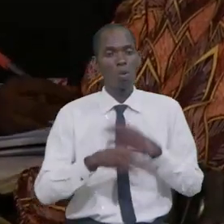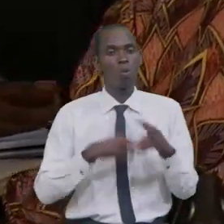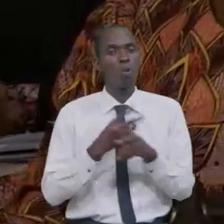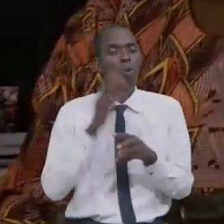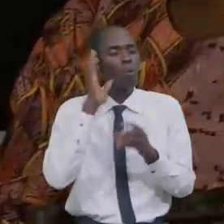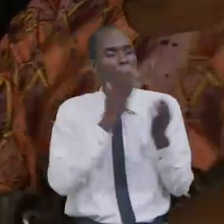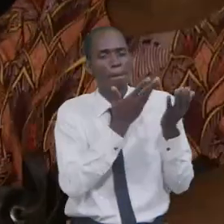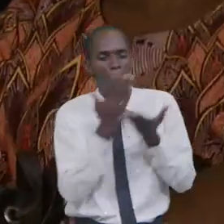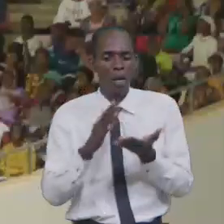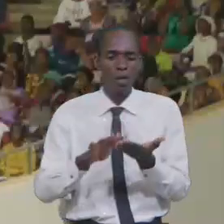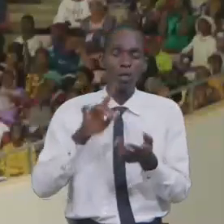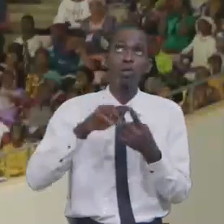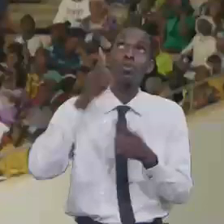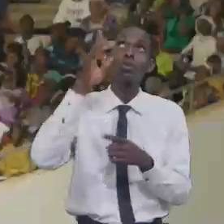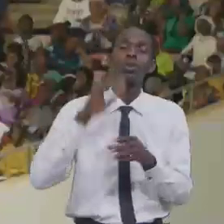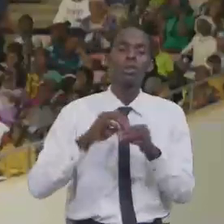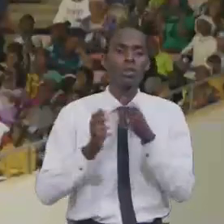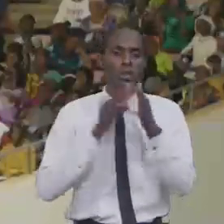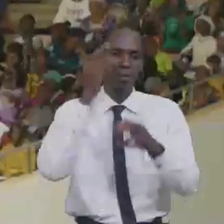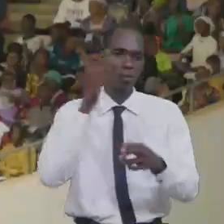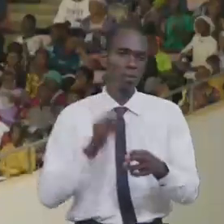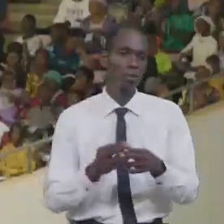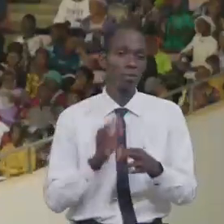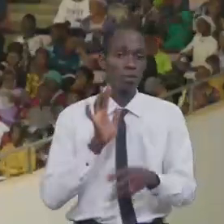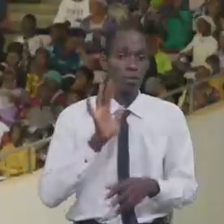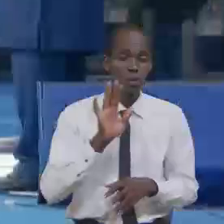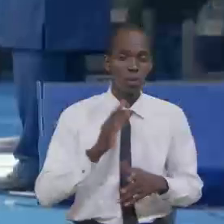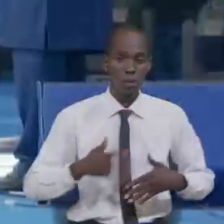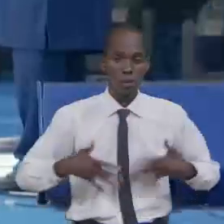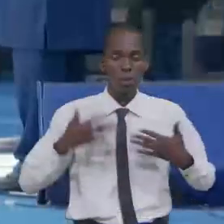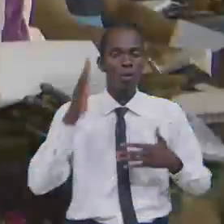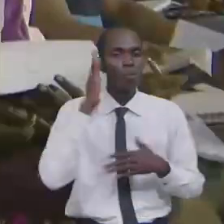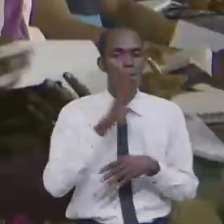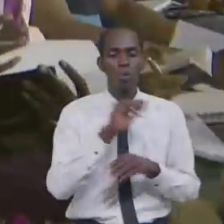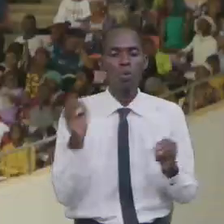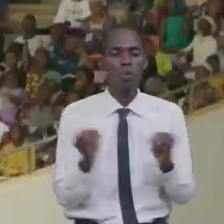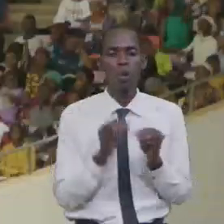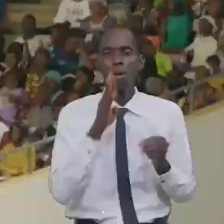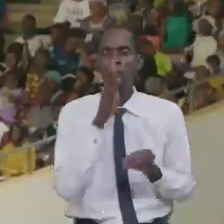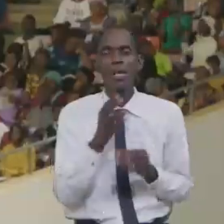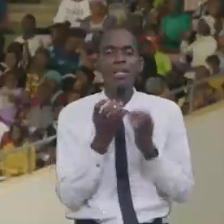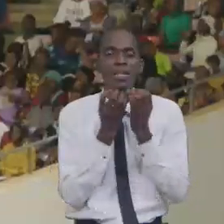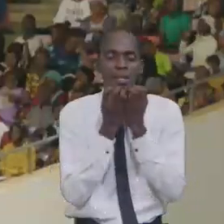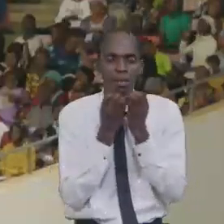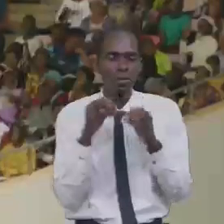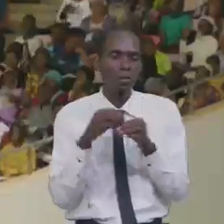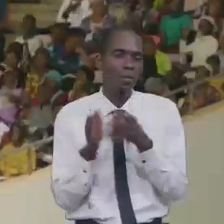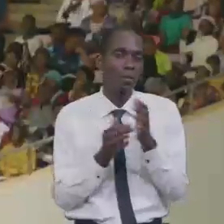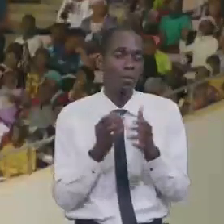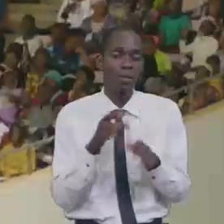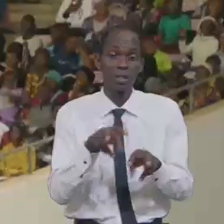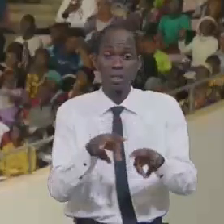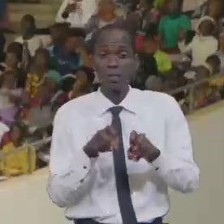in Jesus' name. Your life will no more be selfish. My life will no more